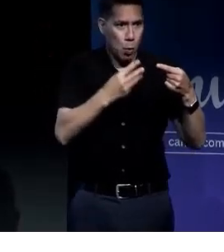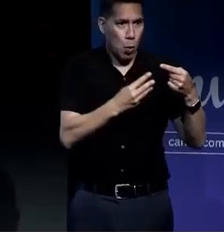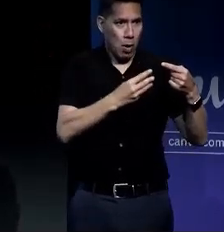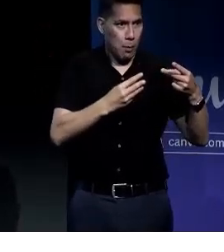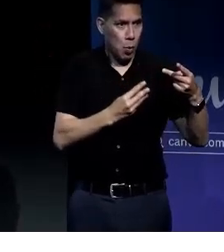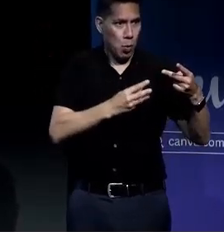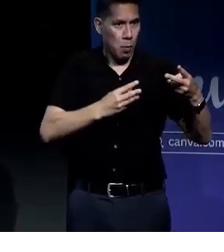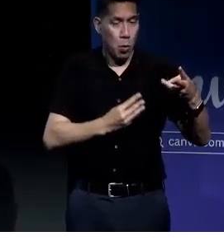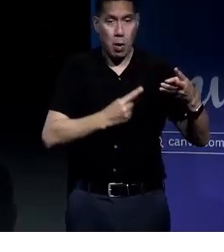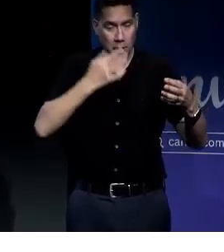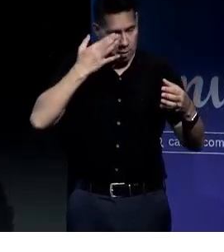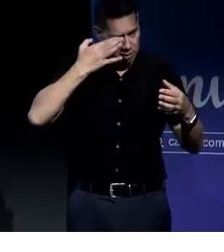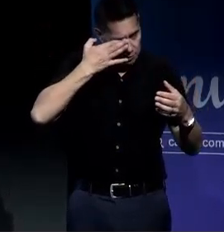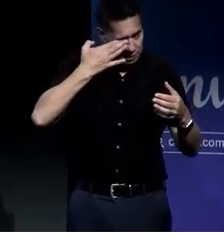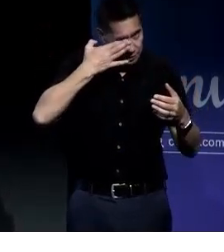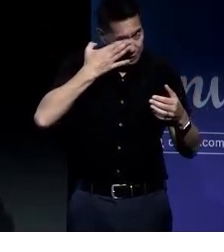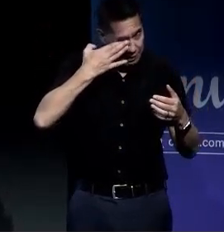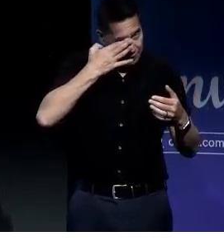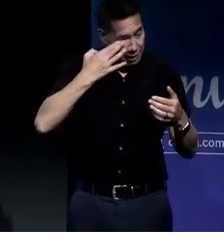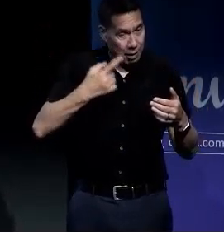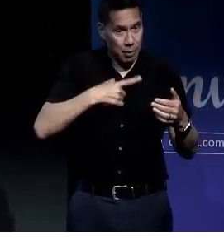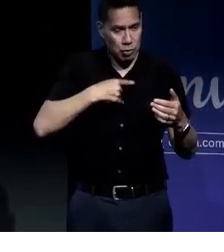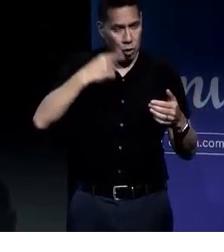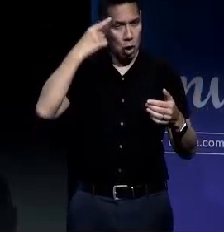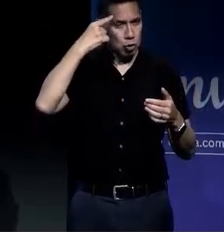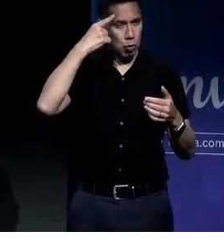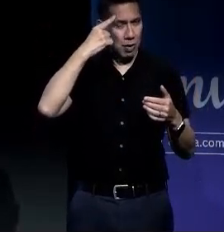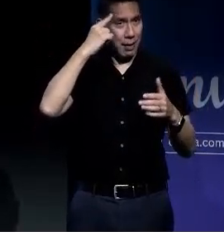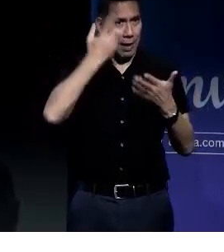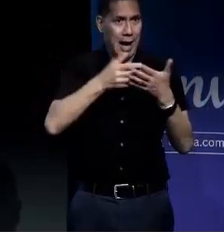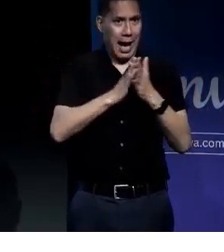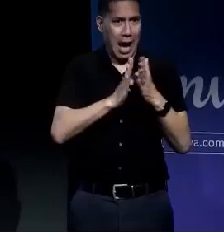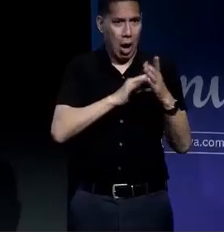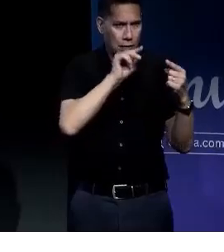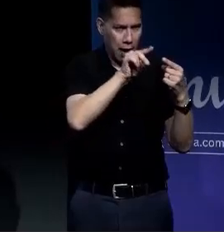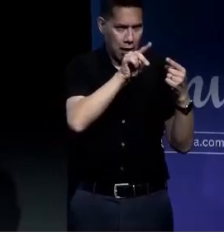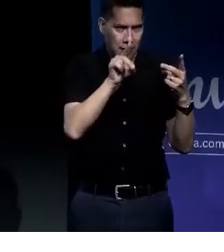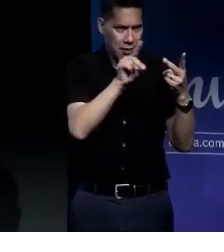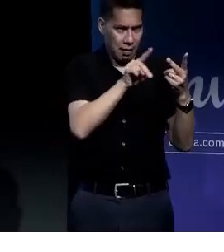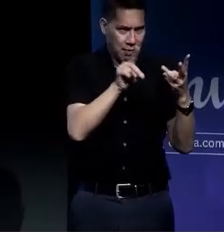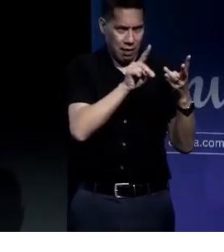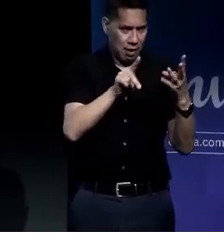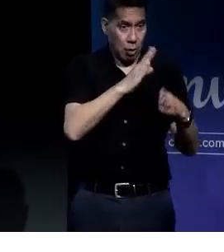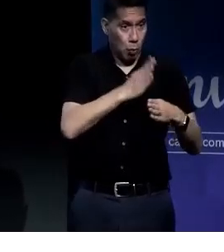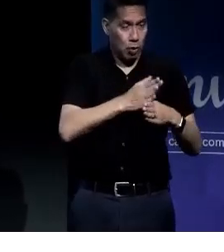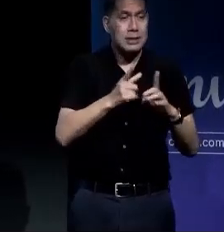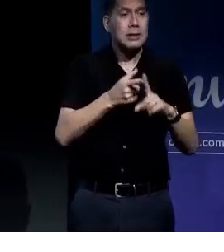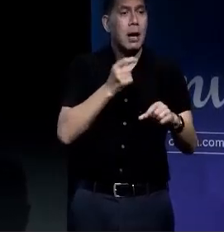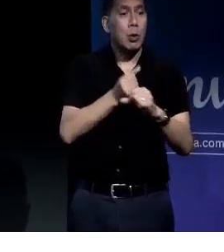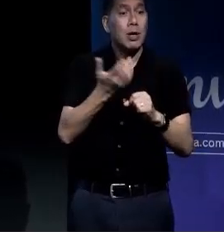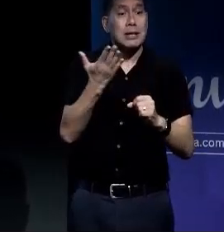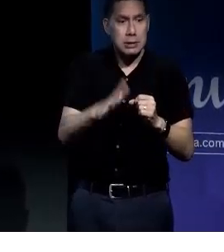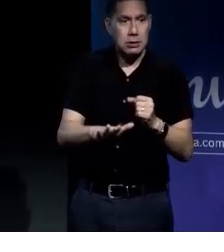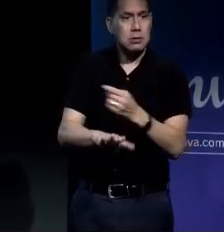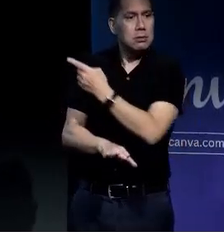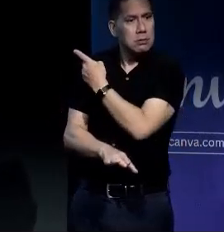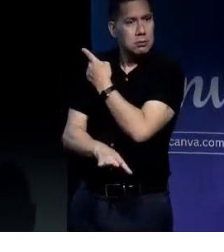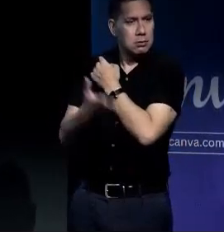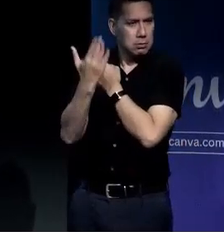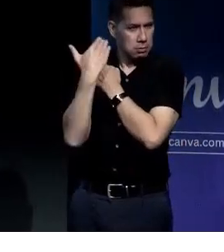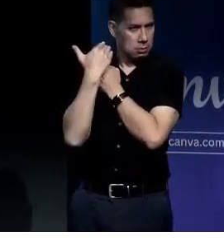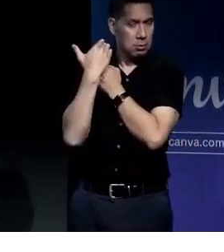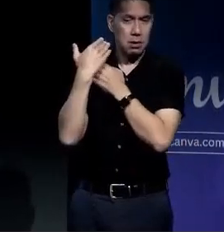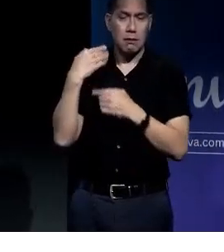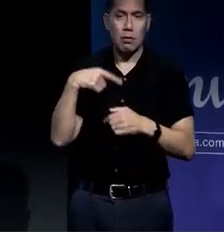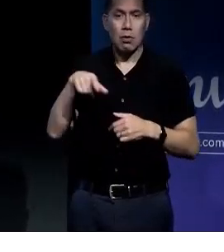you've been logical and you've thought about how components work. So this is an example that I did do for